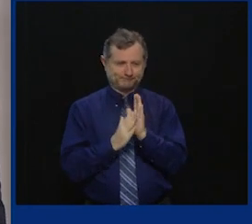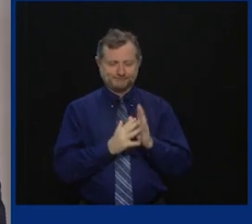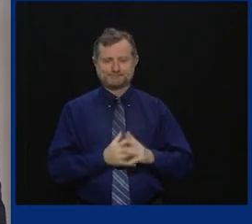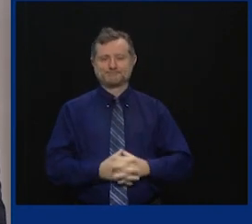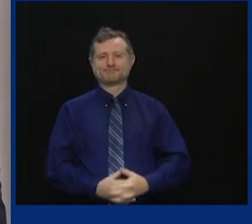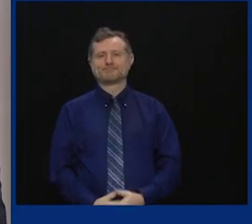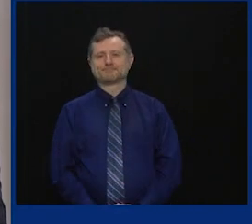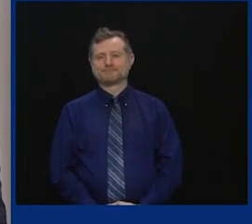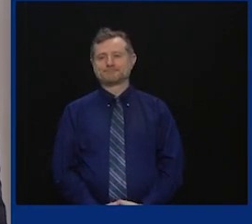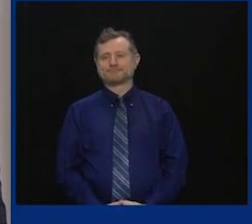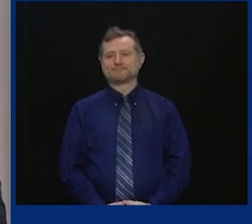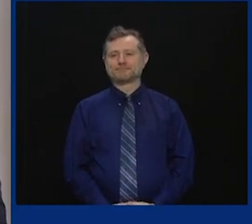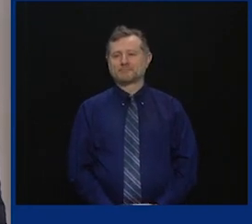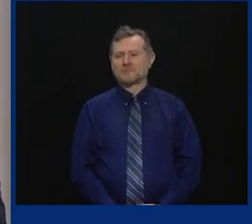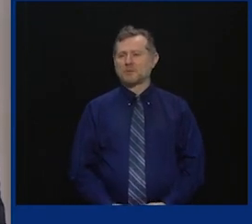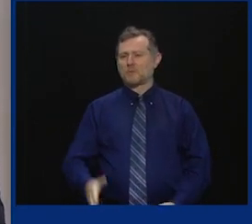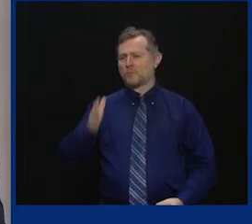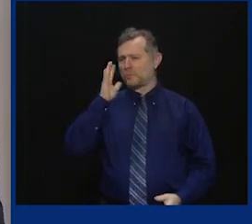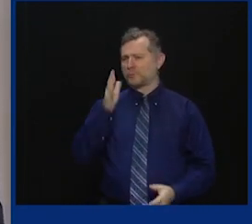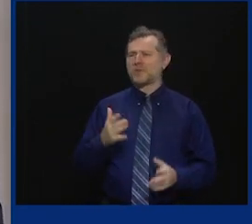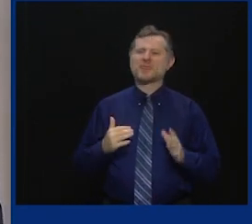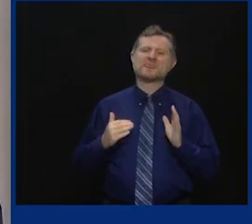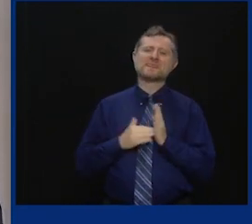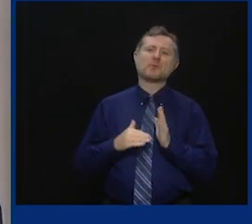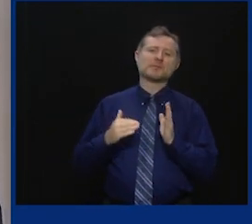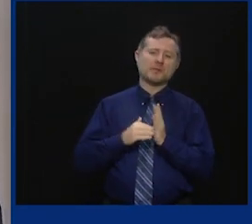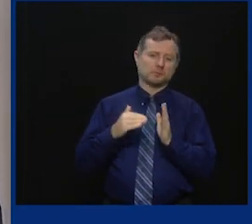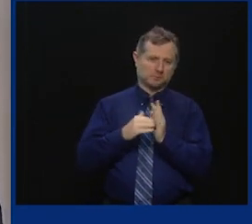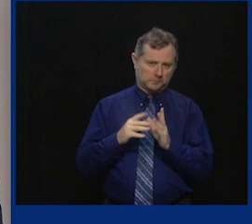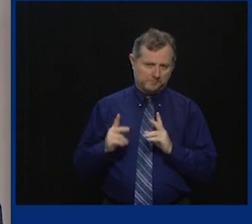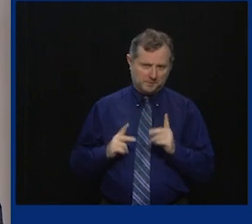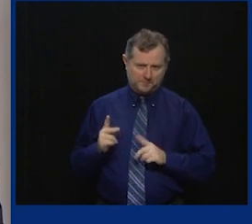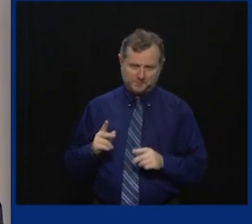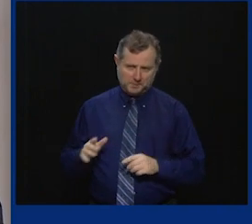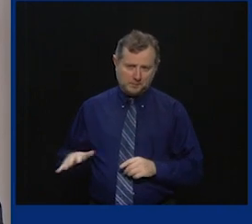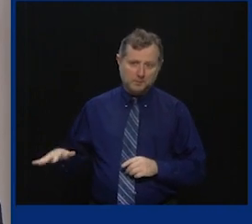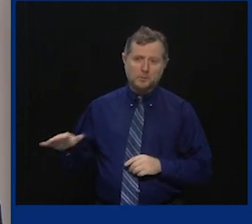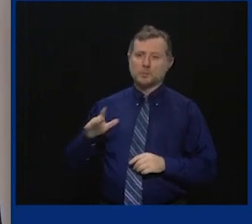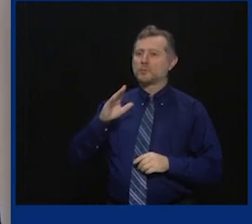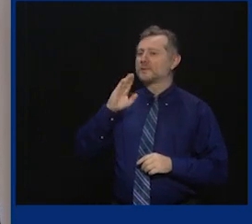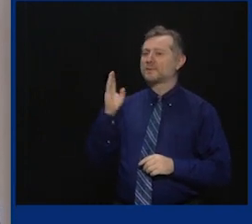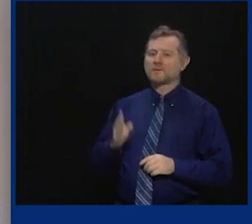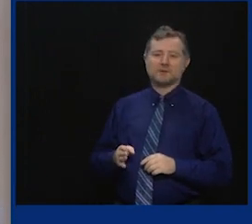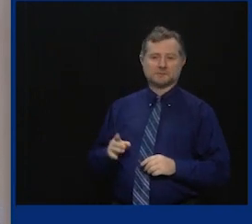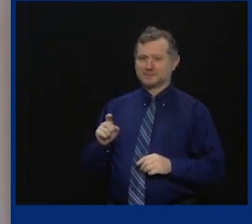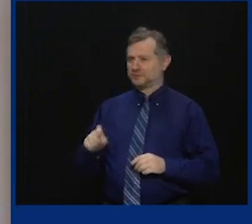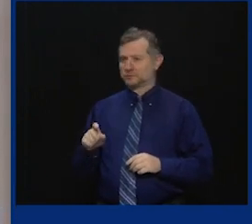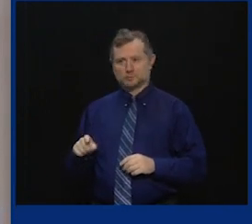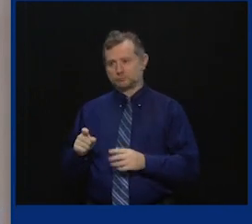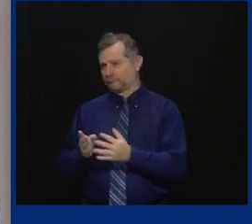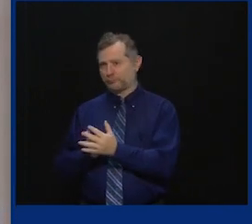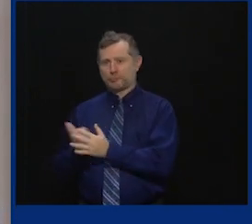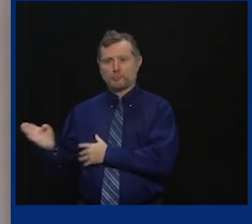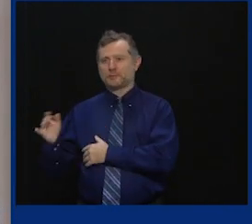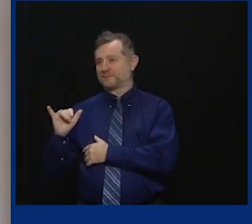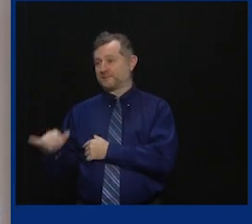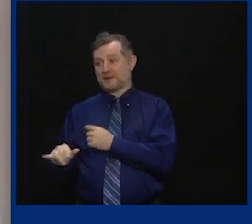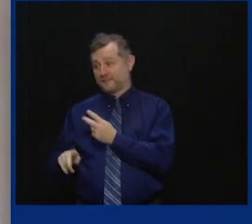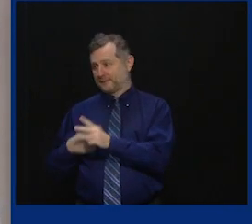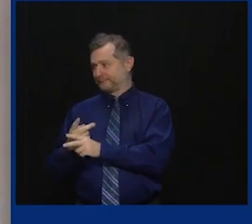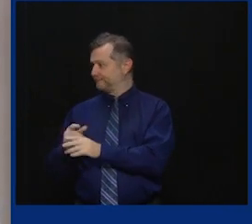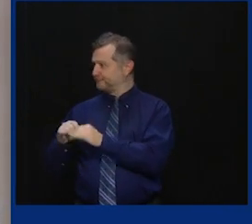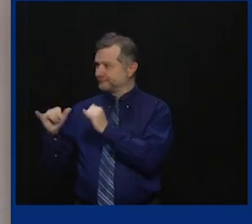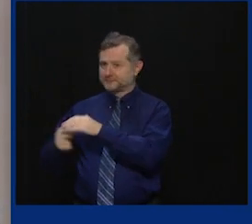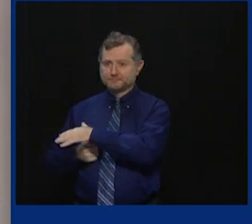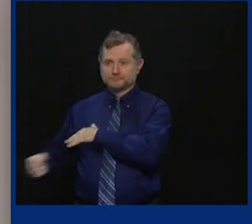There will be thousands of people who will never have to go through what these folks went through. And with the